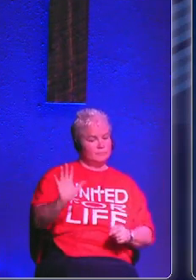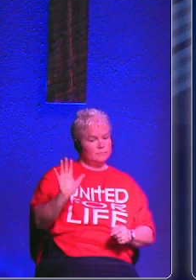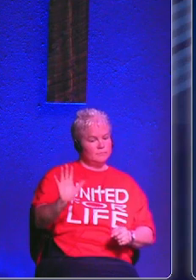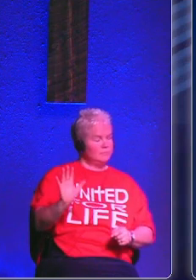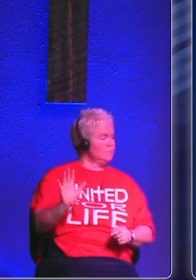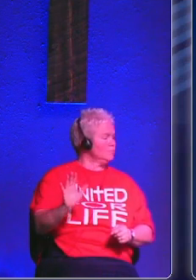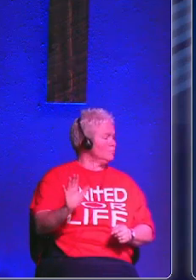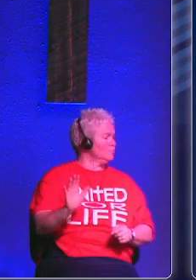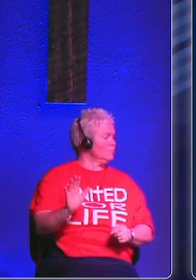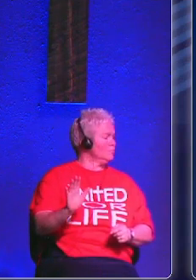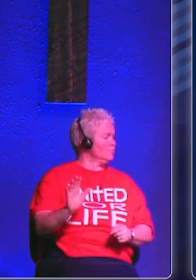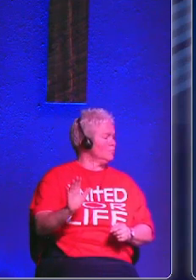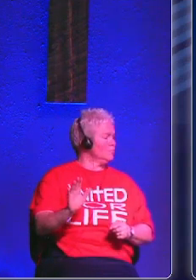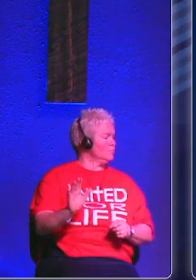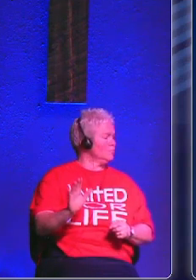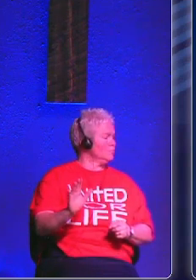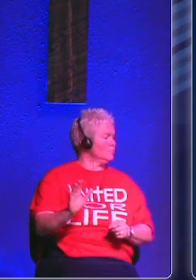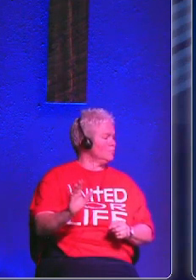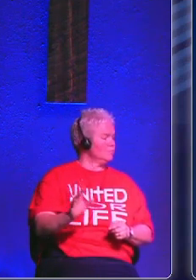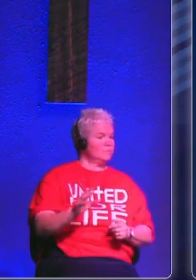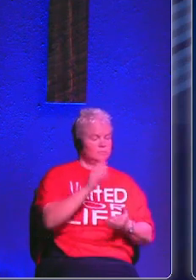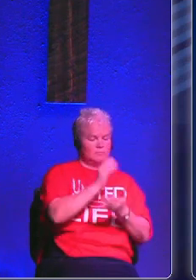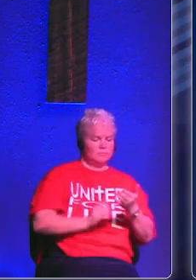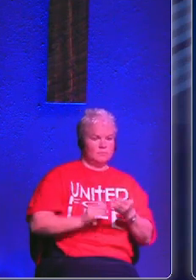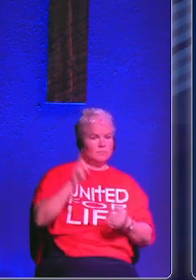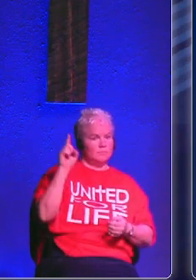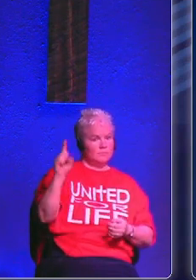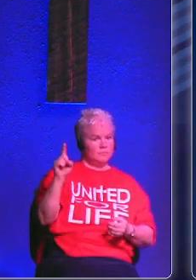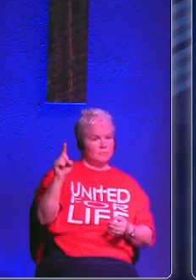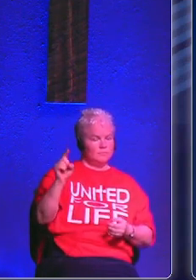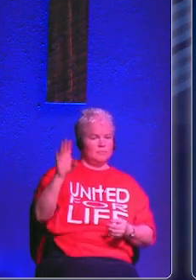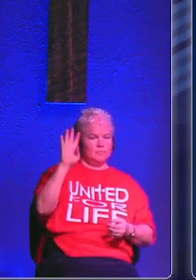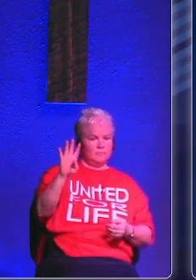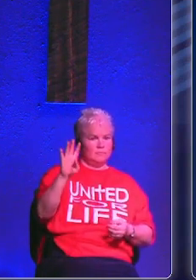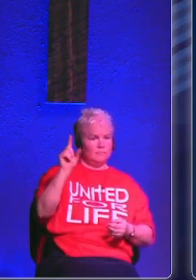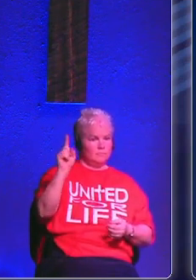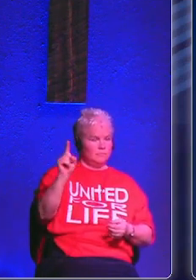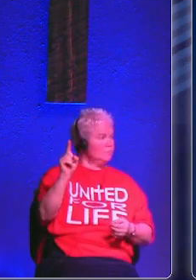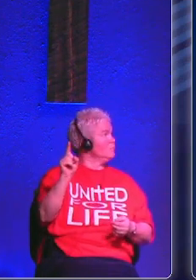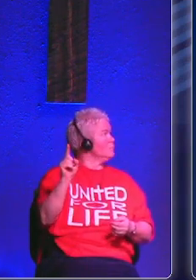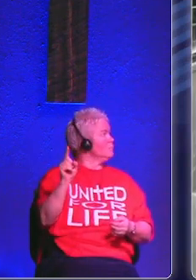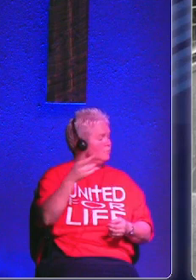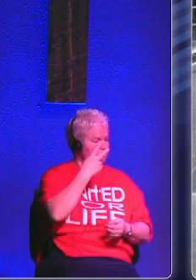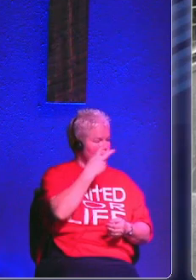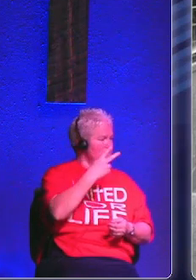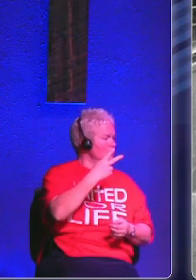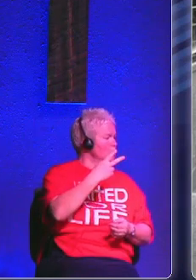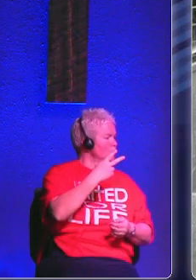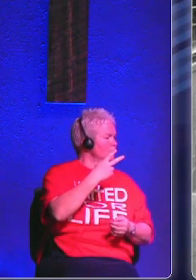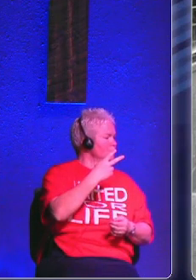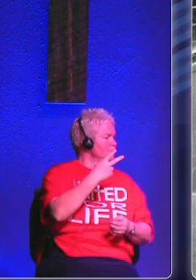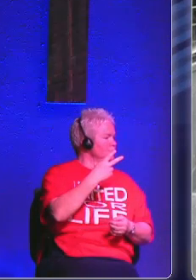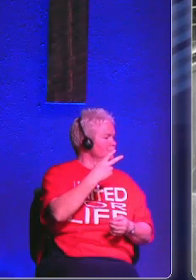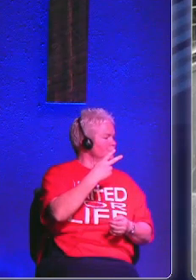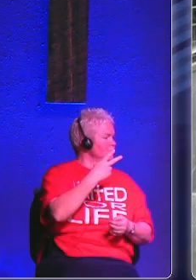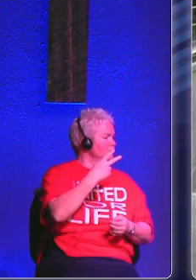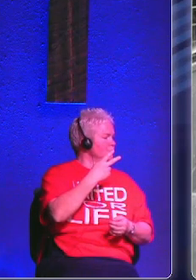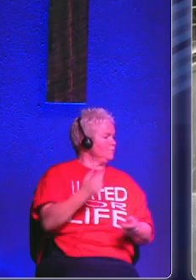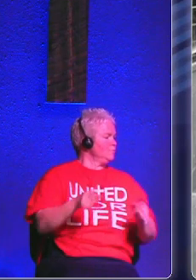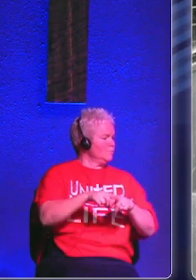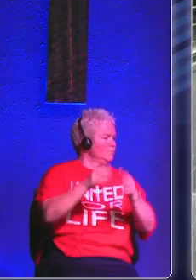books, and you're going to find that. We are going to be in Deuteronomy chapter 1, verse 41. Look at what this